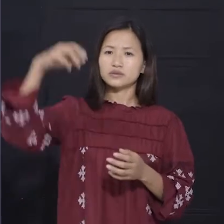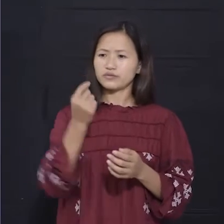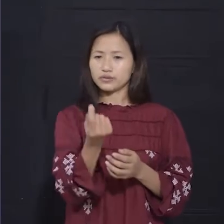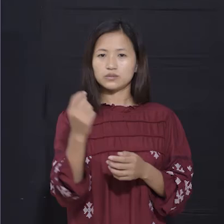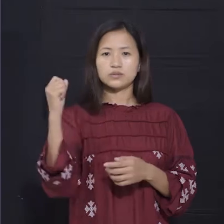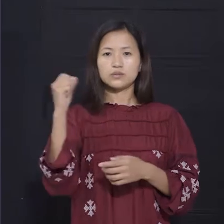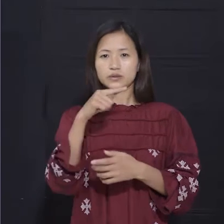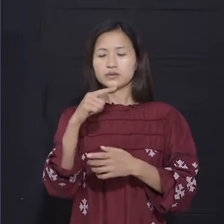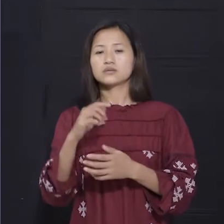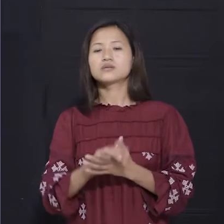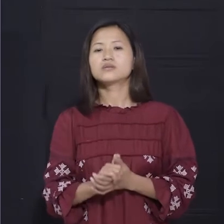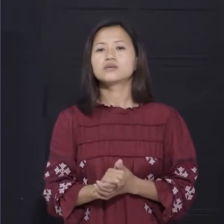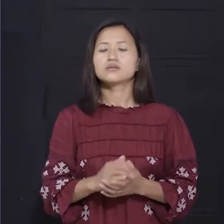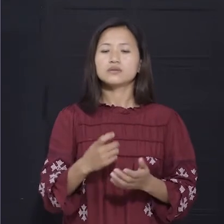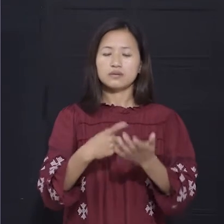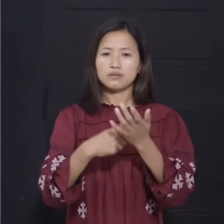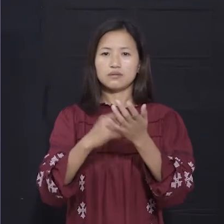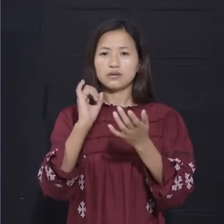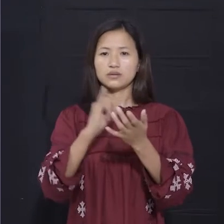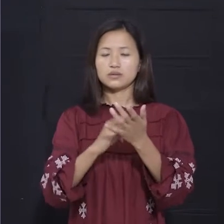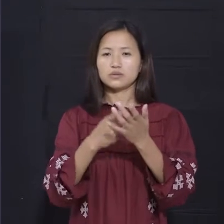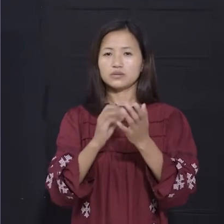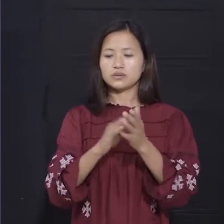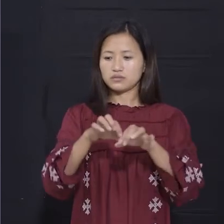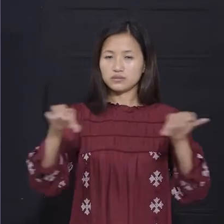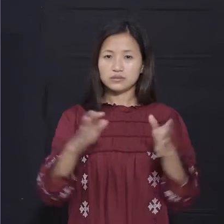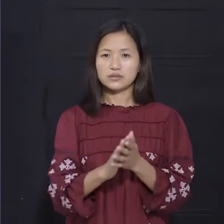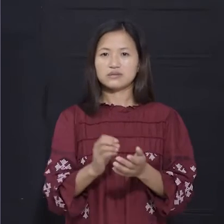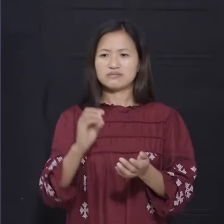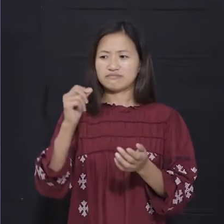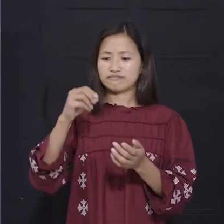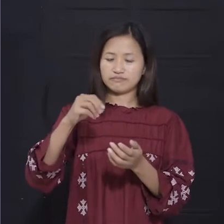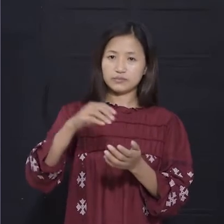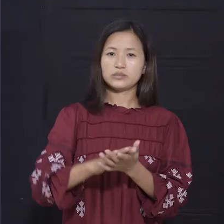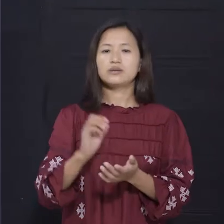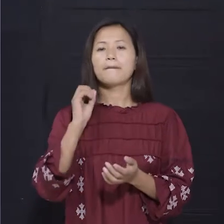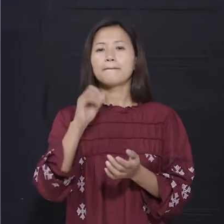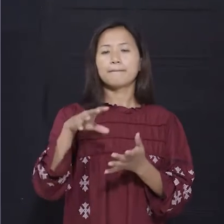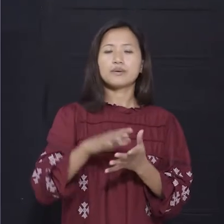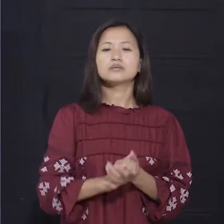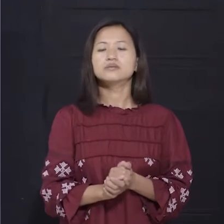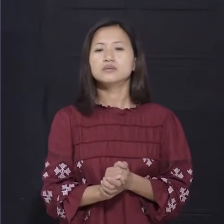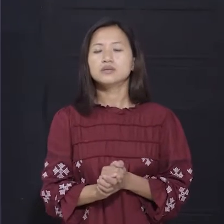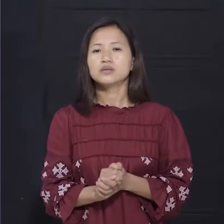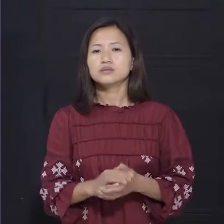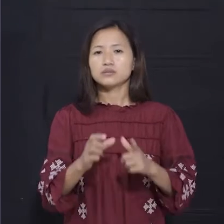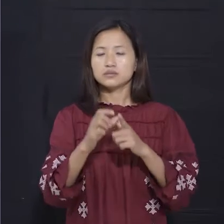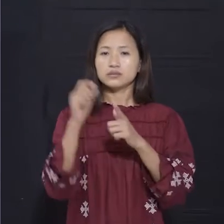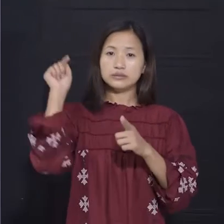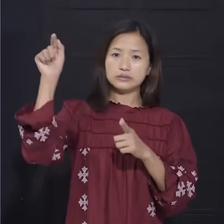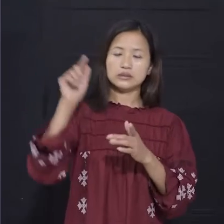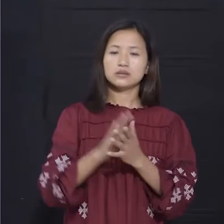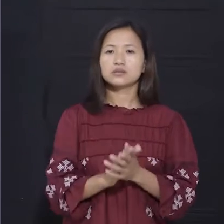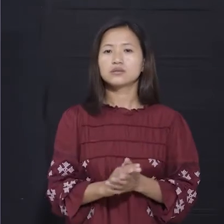weeks, the iron gets rusted, right? But this metallurgy, this iron pillar, which is in Delhi, this